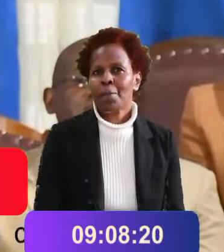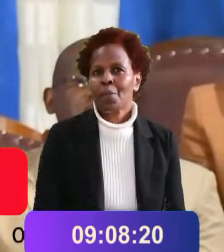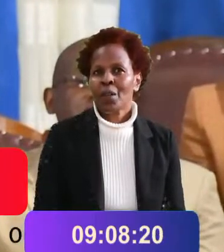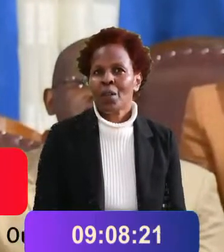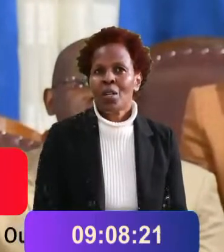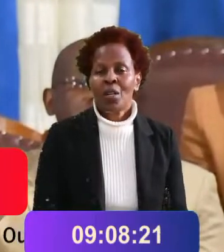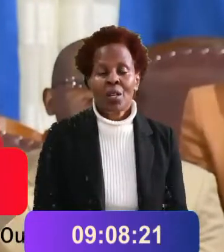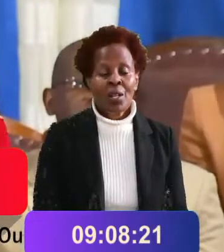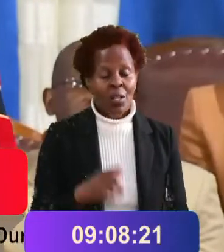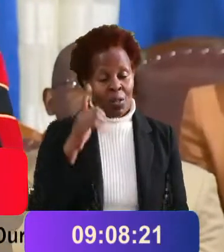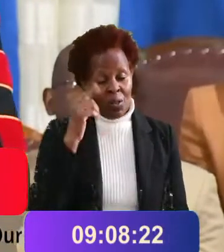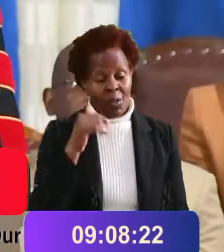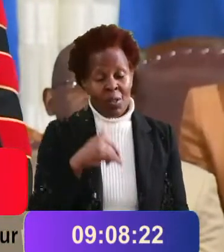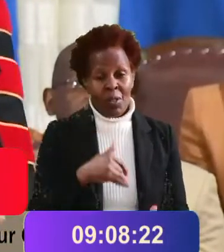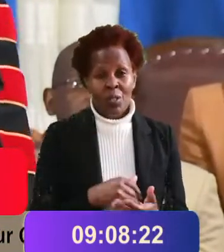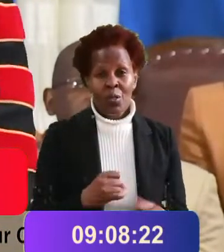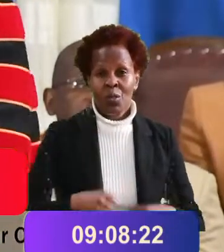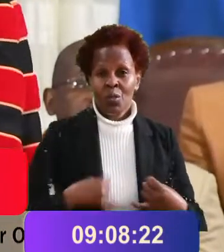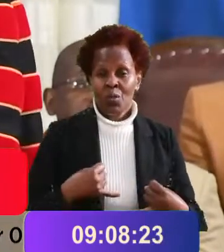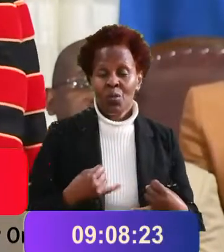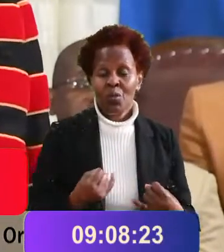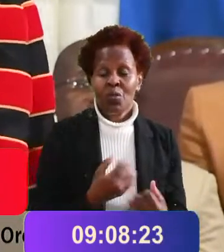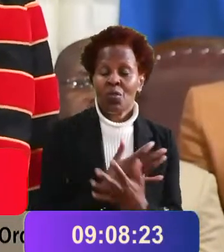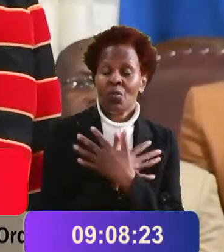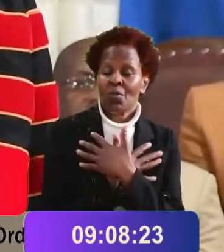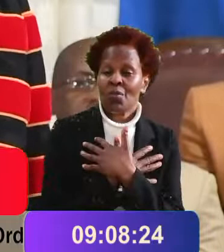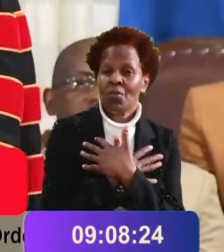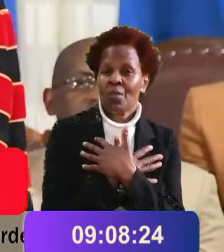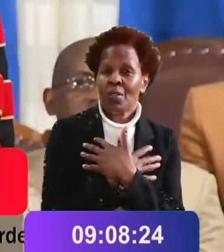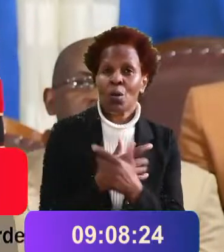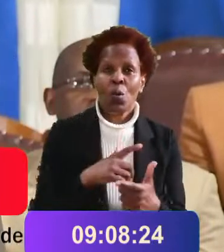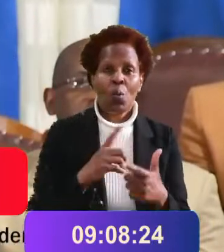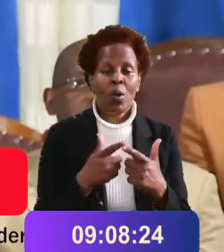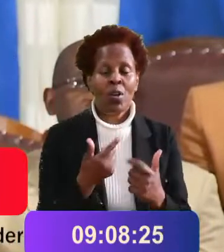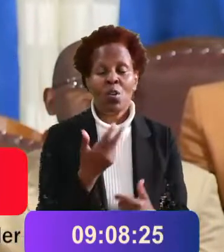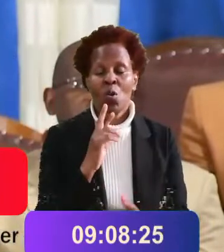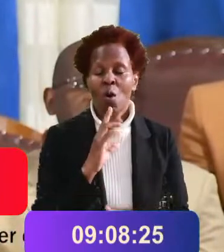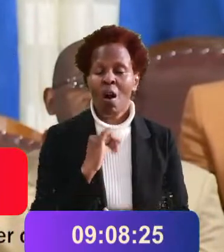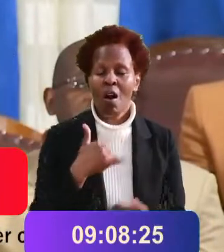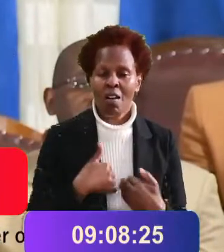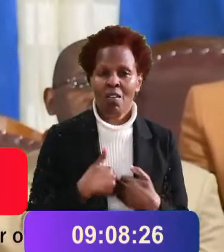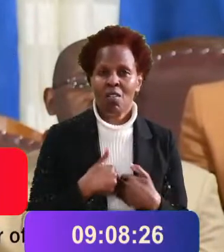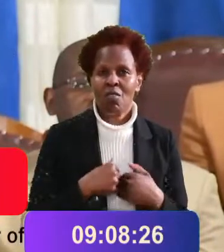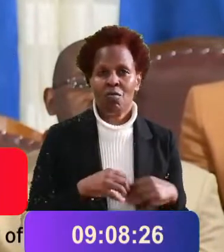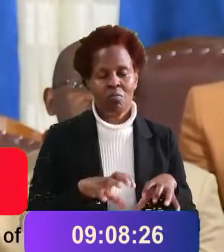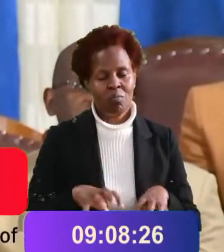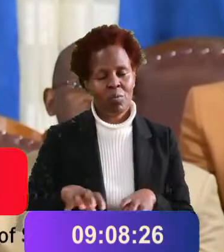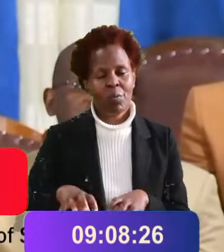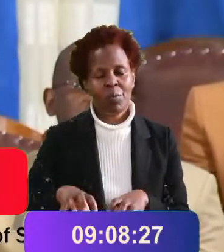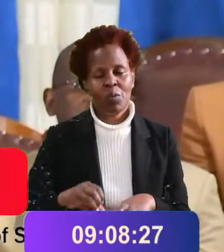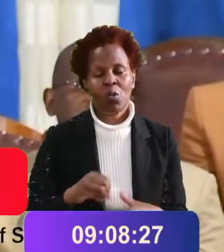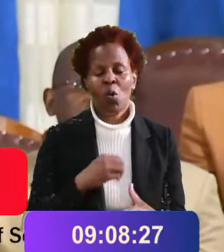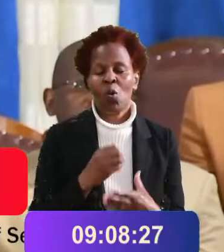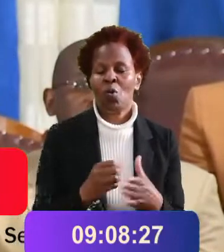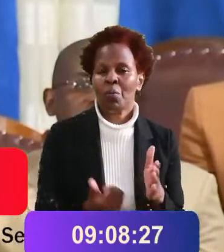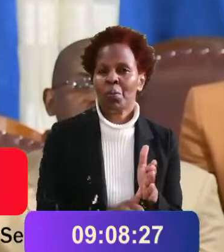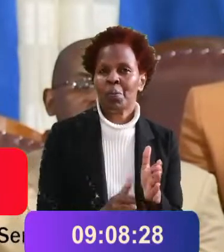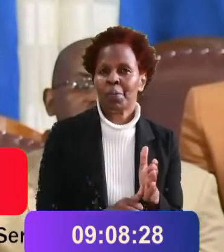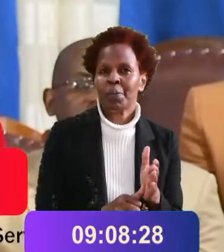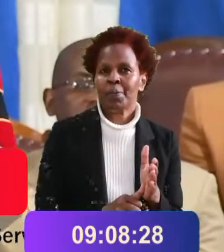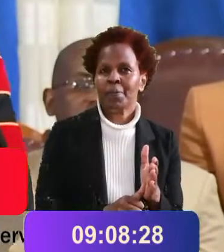Consider it pure joy, my brothers and sisters, whenever you face trials of many kinds.